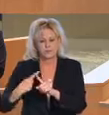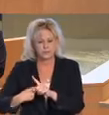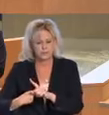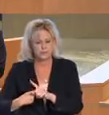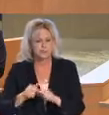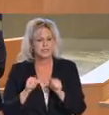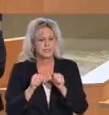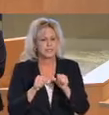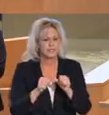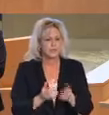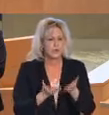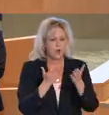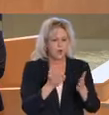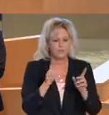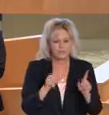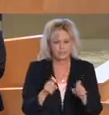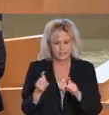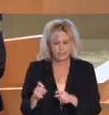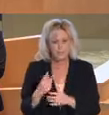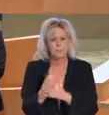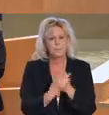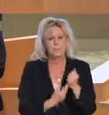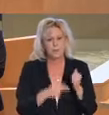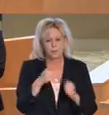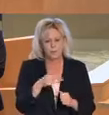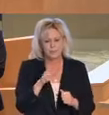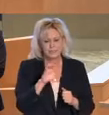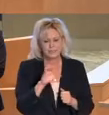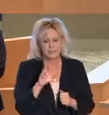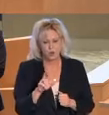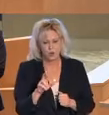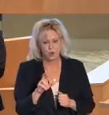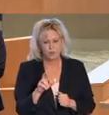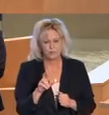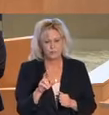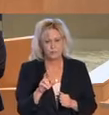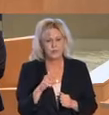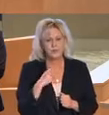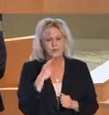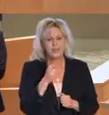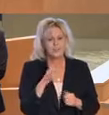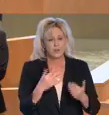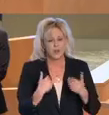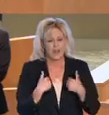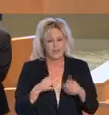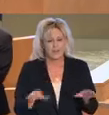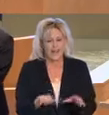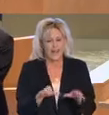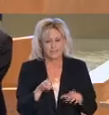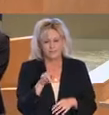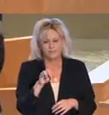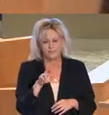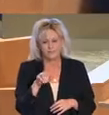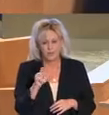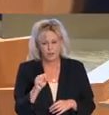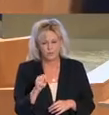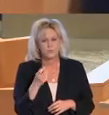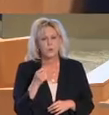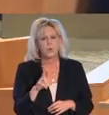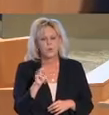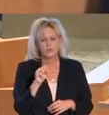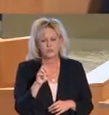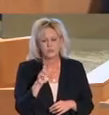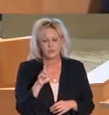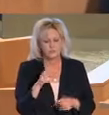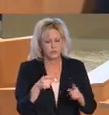to continue to offer testing, both the PCR, which will tell you if you have the active virus, or serology, which